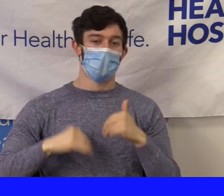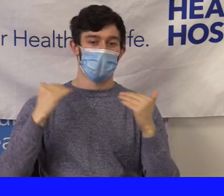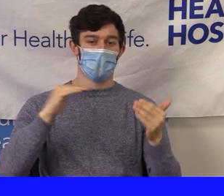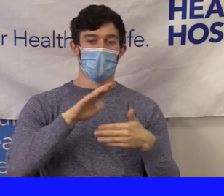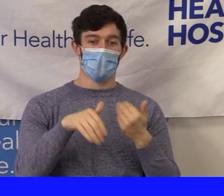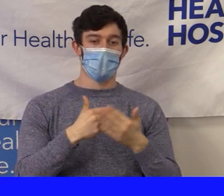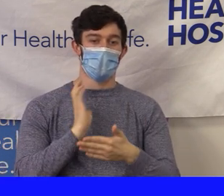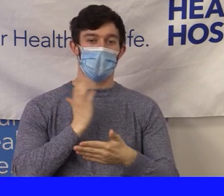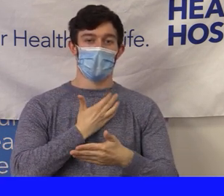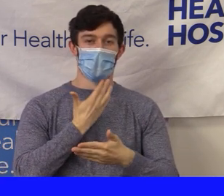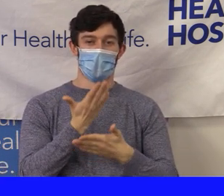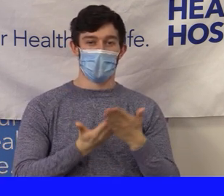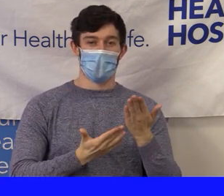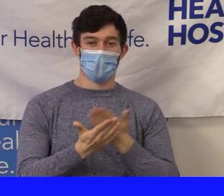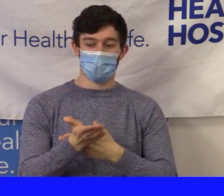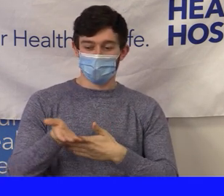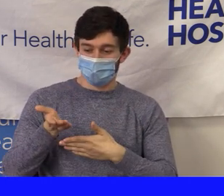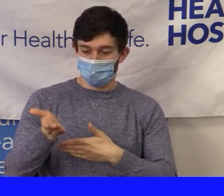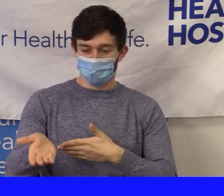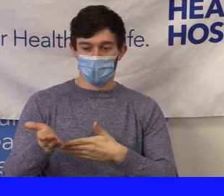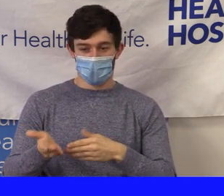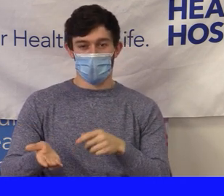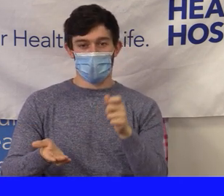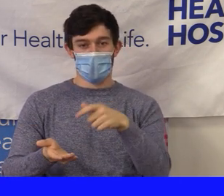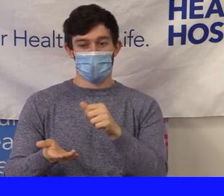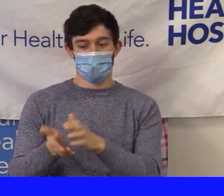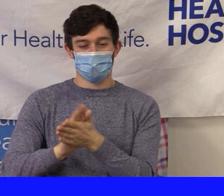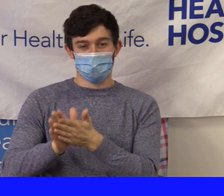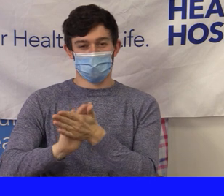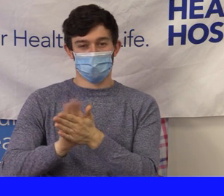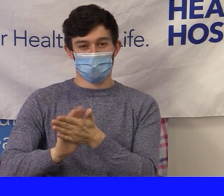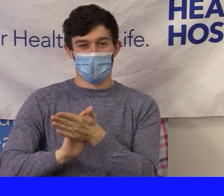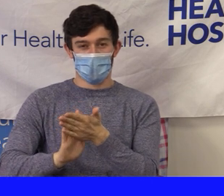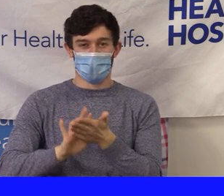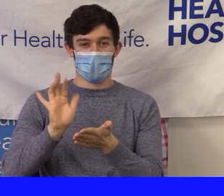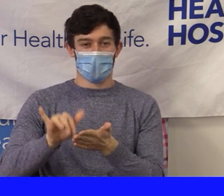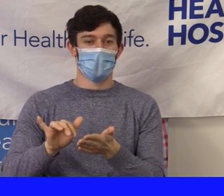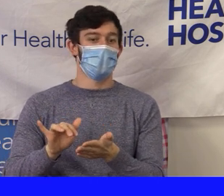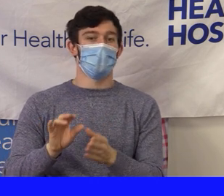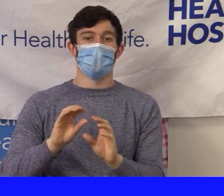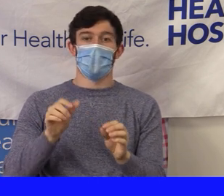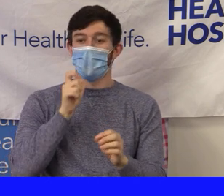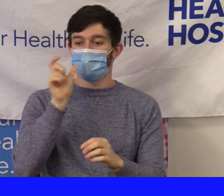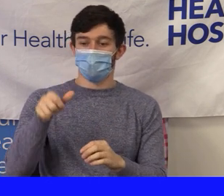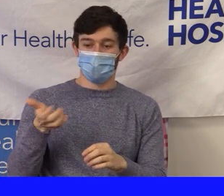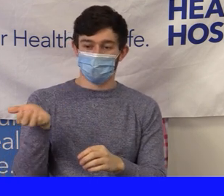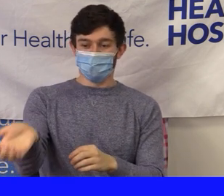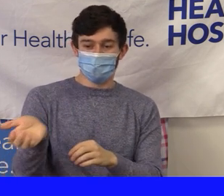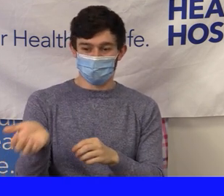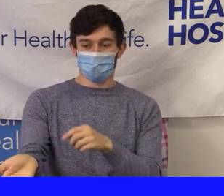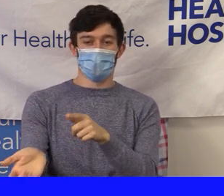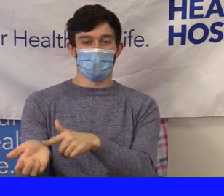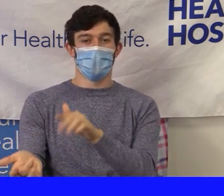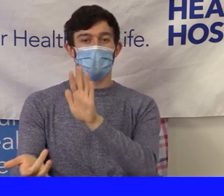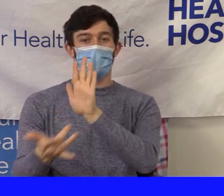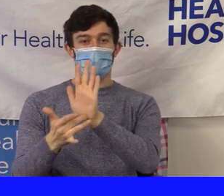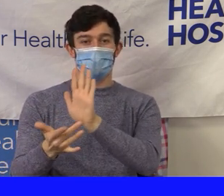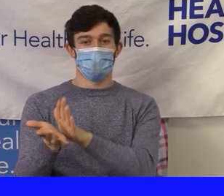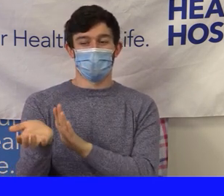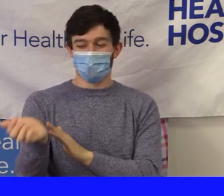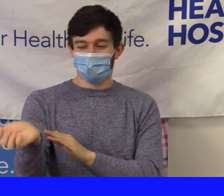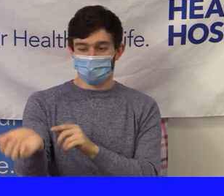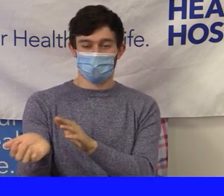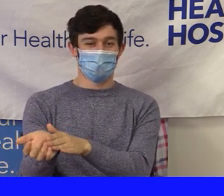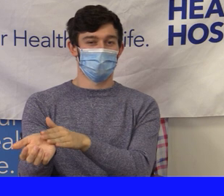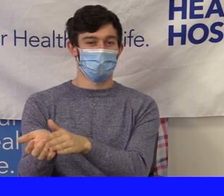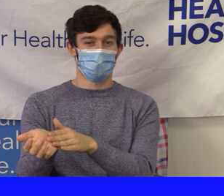hand sanitizer technology to a touchless model at no cost to us. And